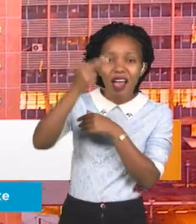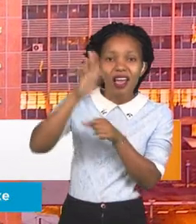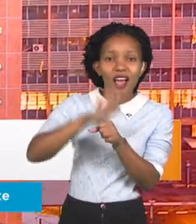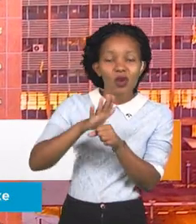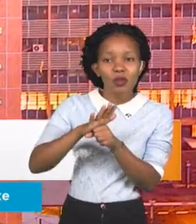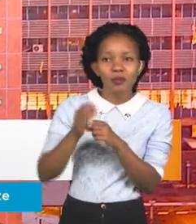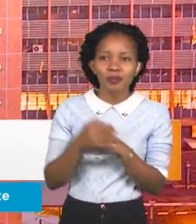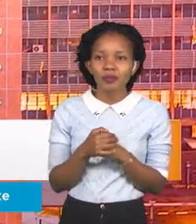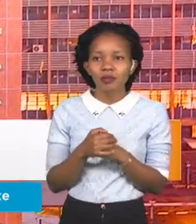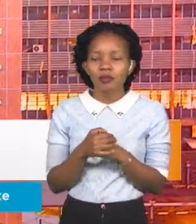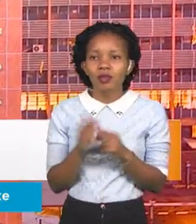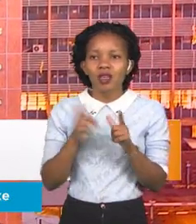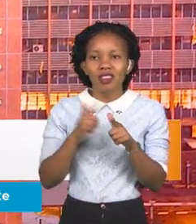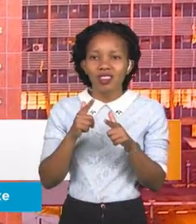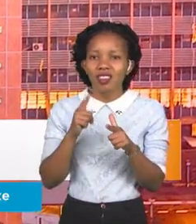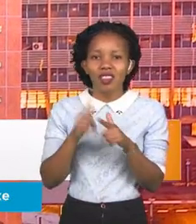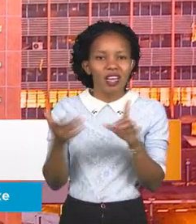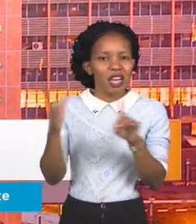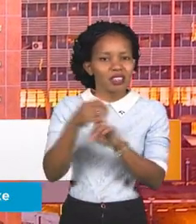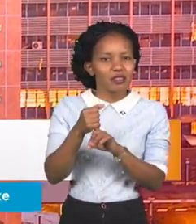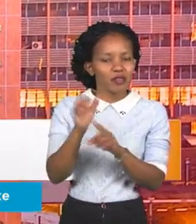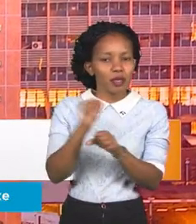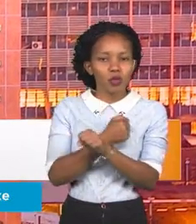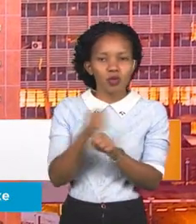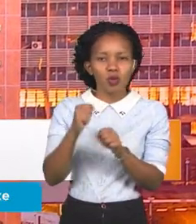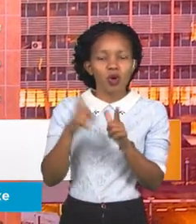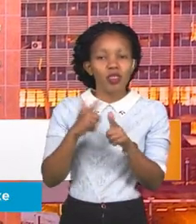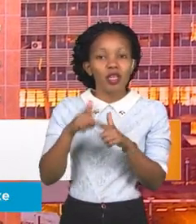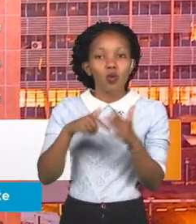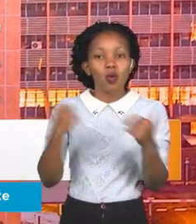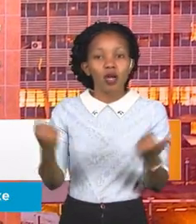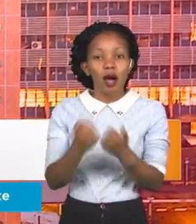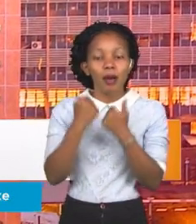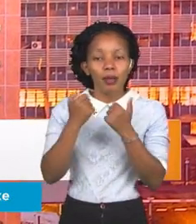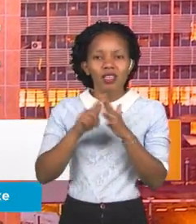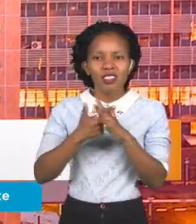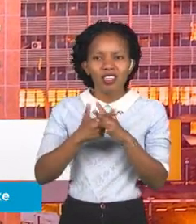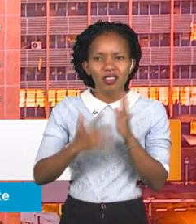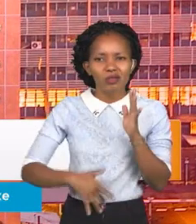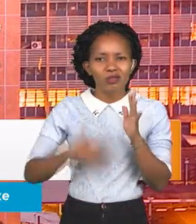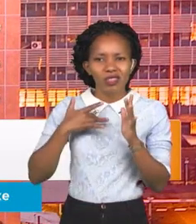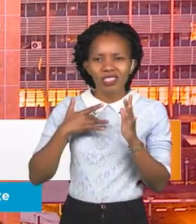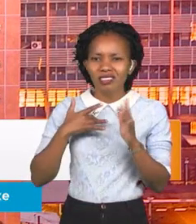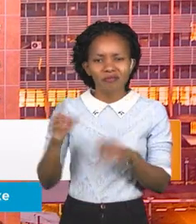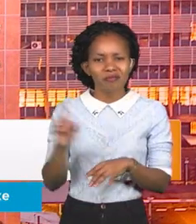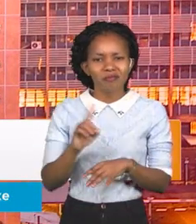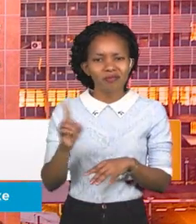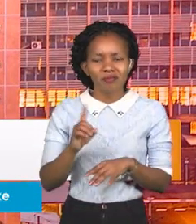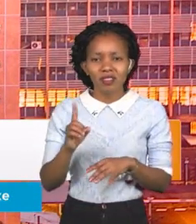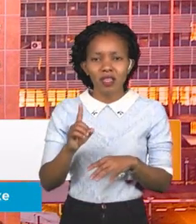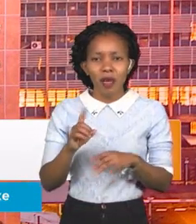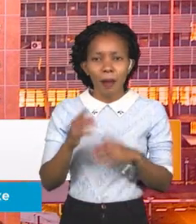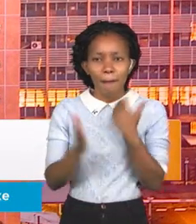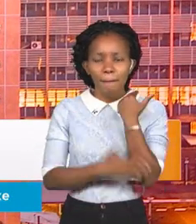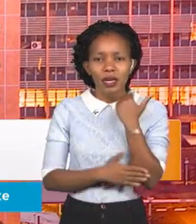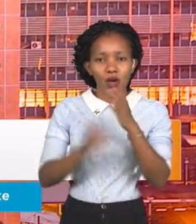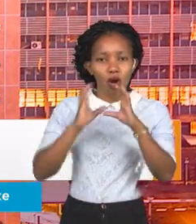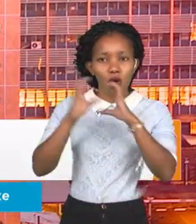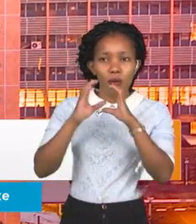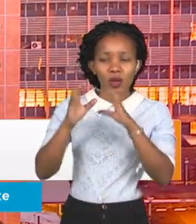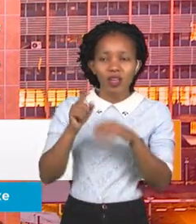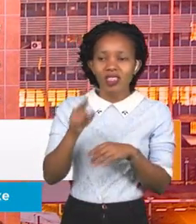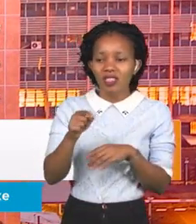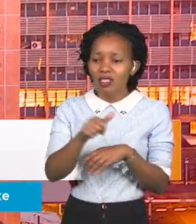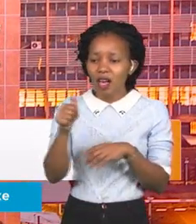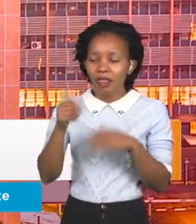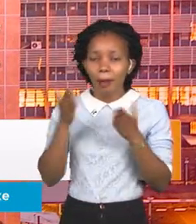yeah. You don't achieve it, what happens is you start feeling worthless of yourself. But no, did you communicate to this